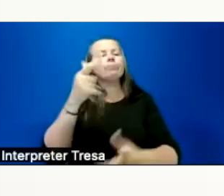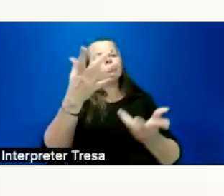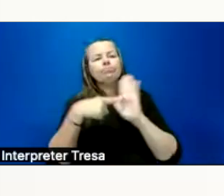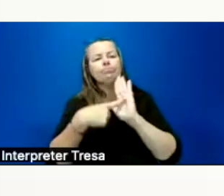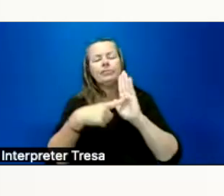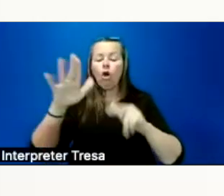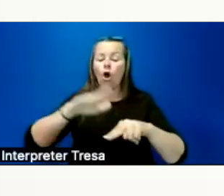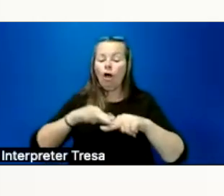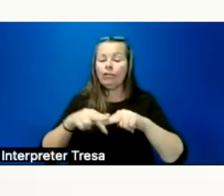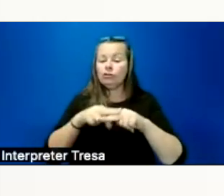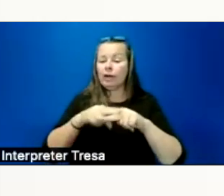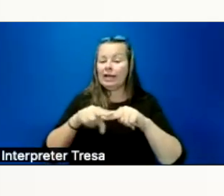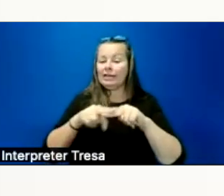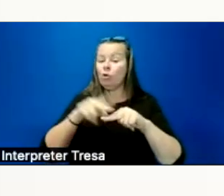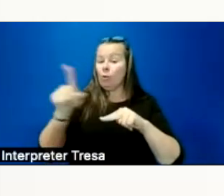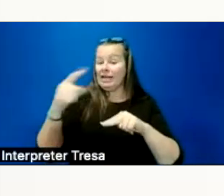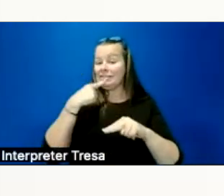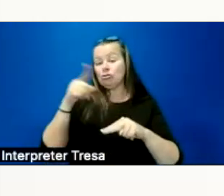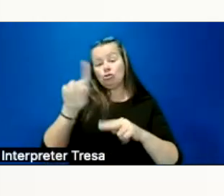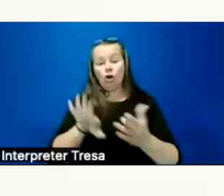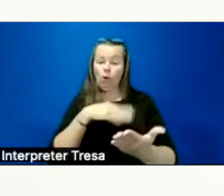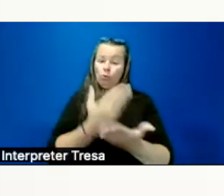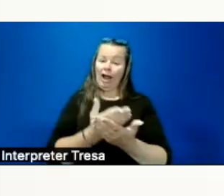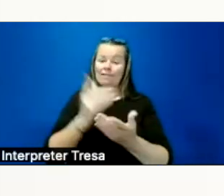said like, you are arriving to station